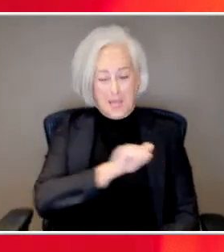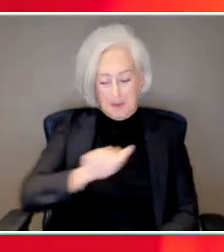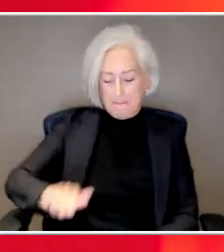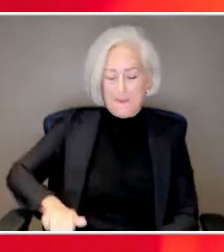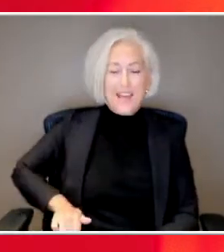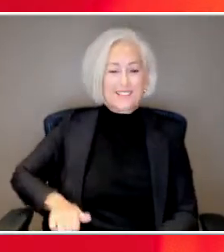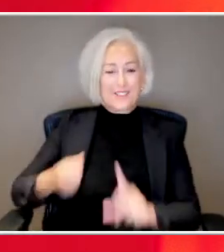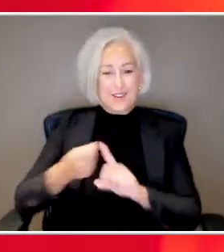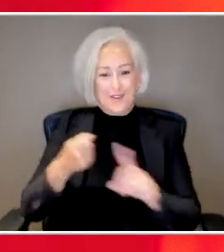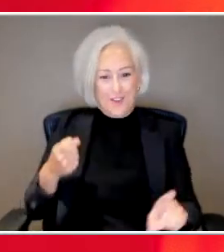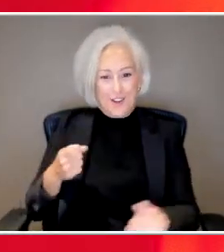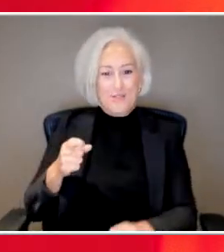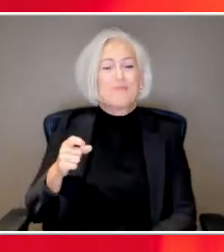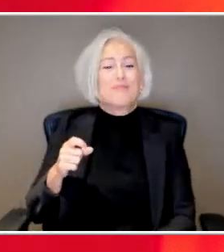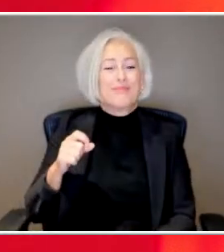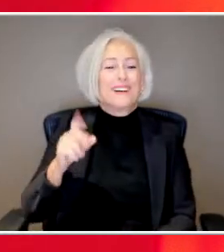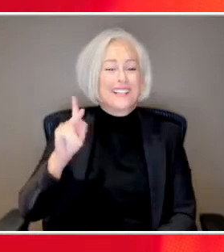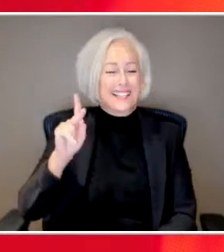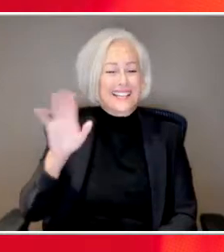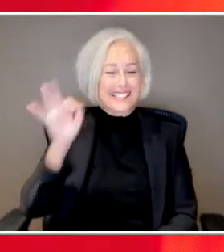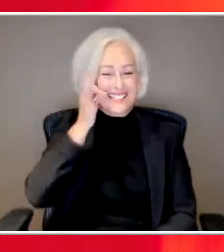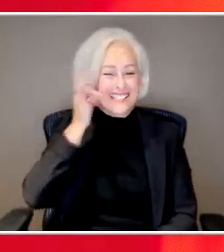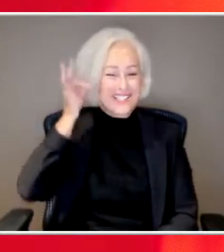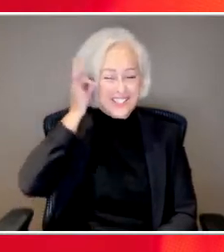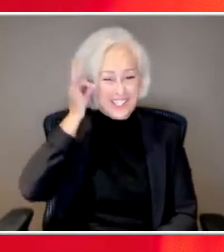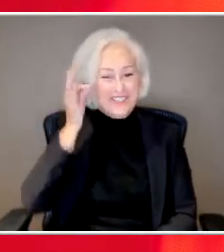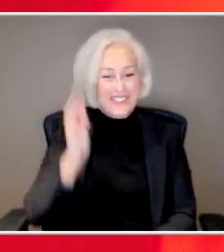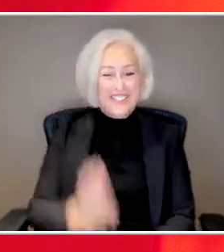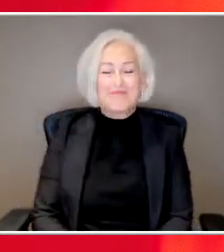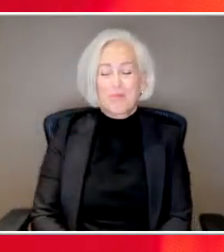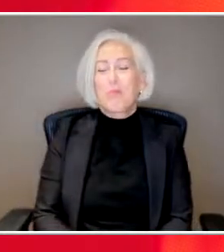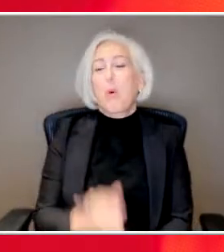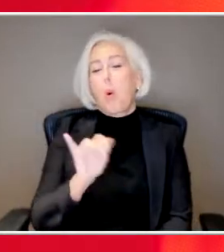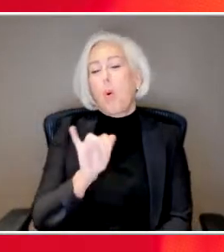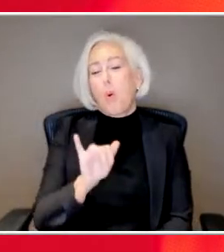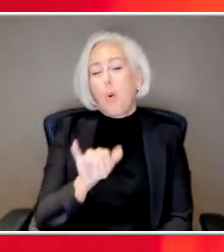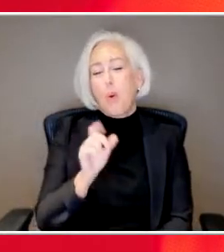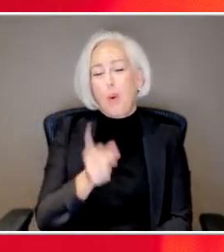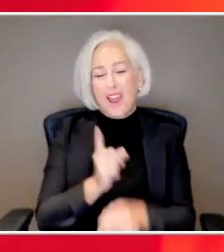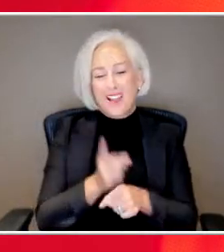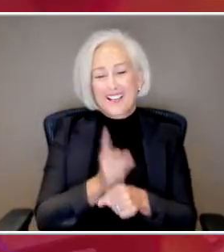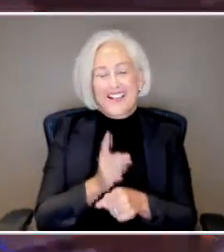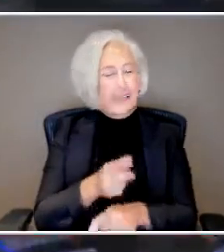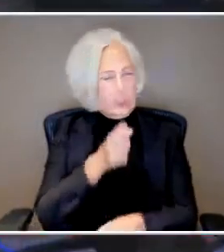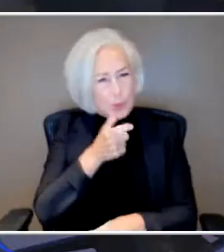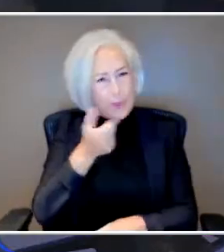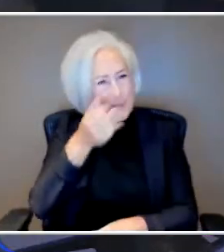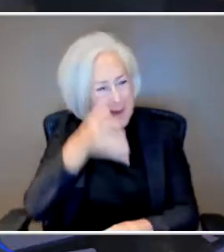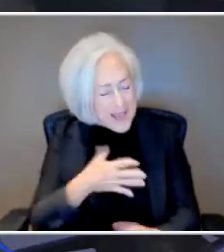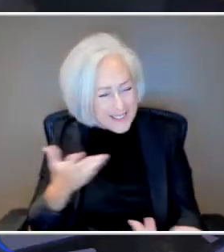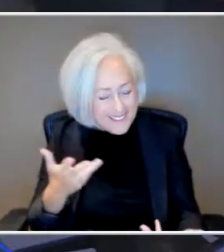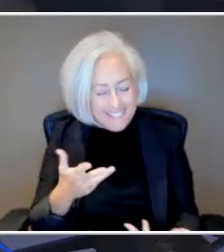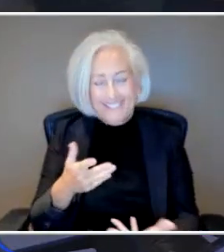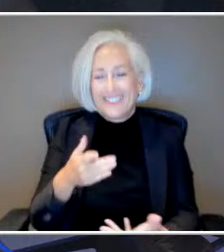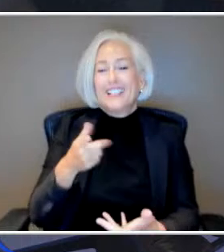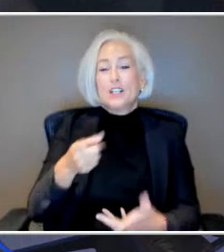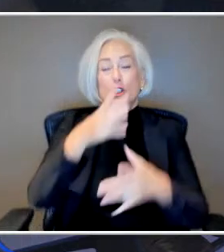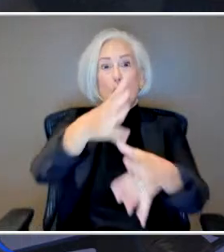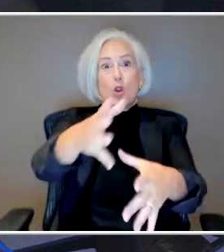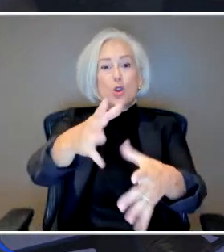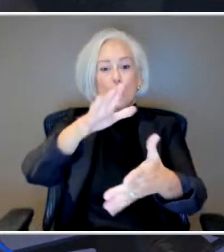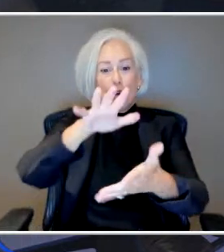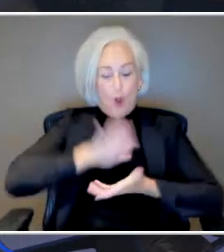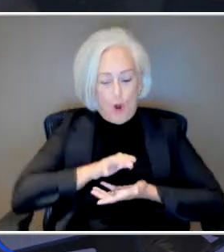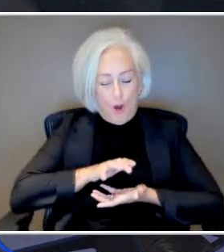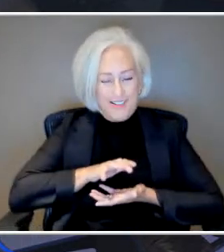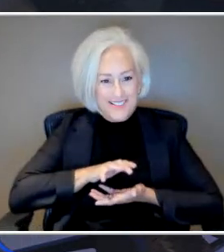legacy Kansas City Chiefs. Okay, yeah. That's what we were saying. I was like, yeah, I know he's been around a while. So I was like, who's that guy? Okay, so there's the catch. You caught it. Thank goodness.